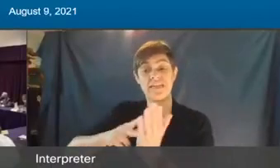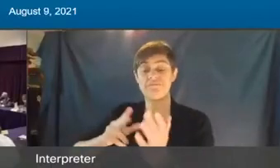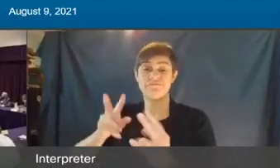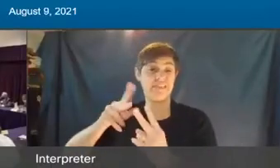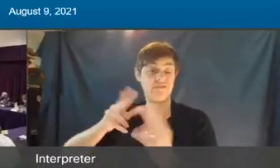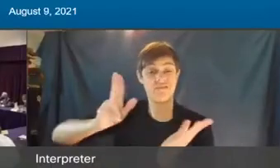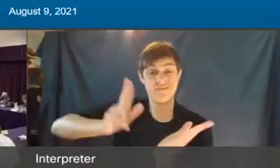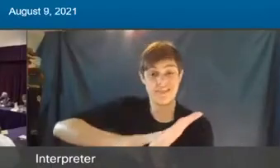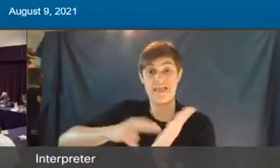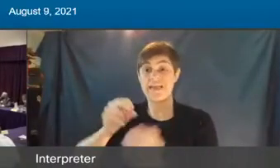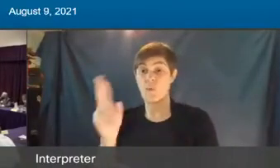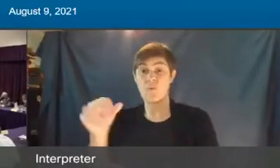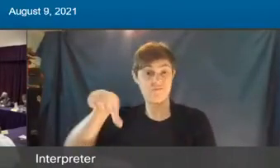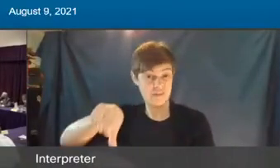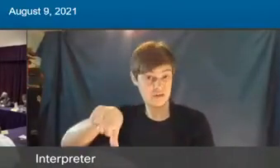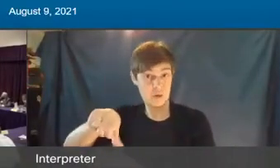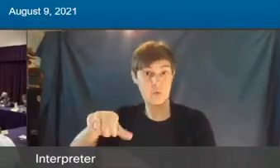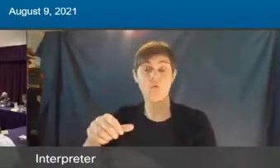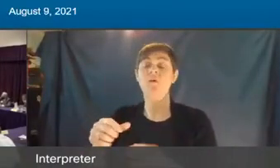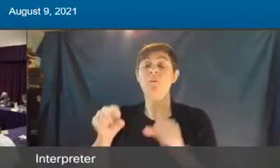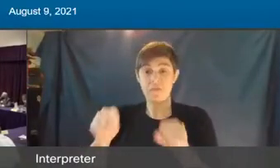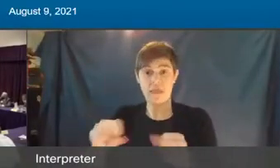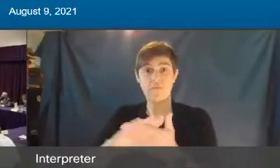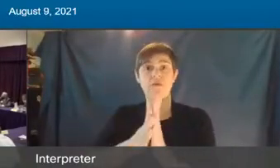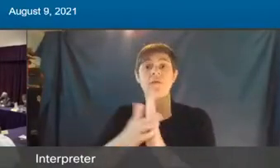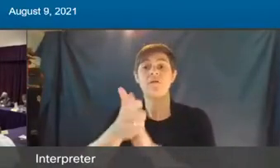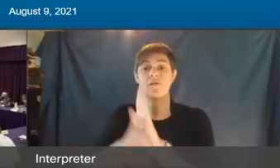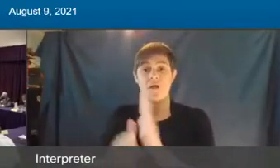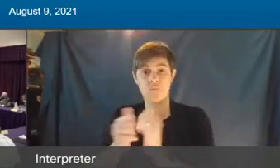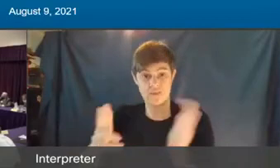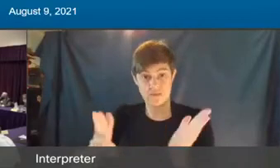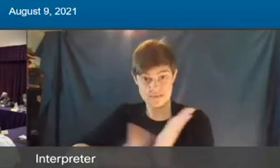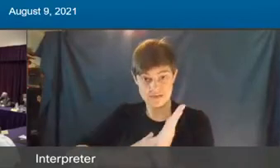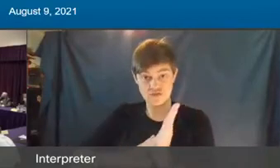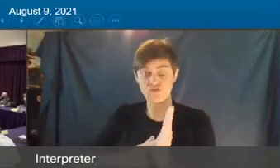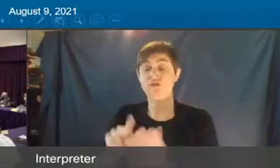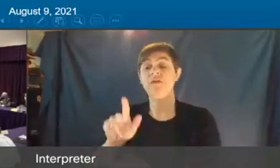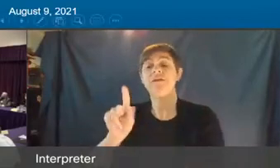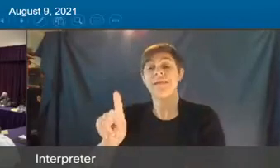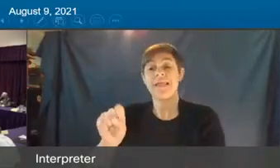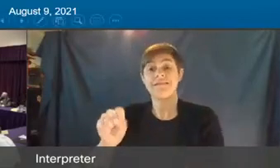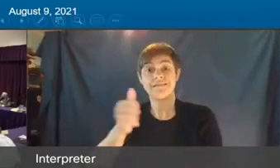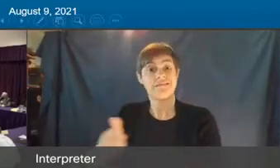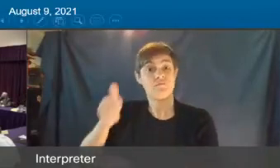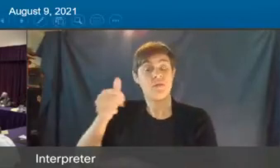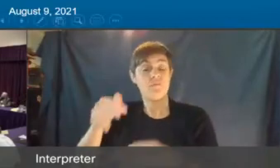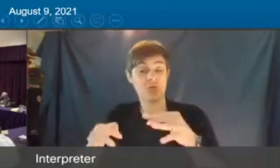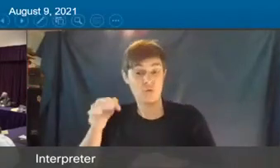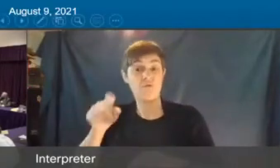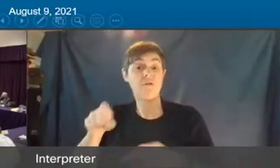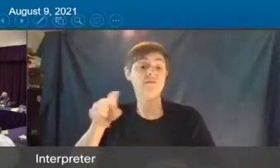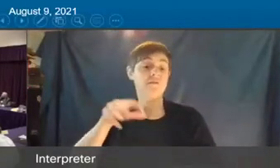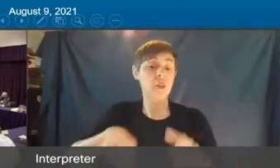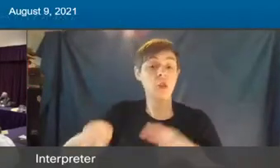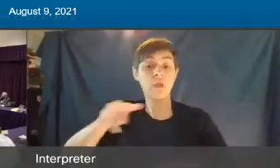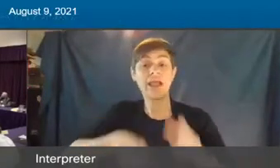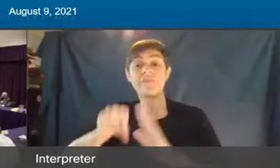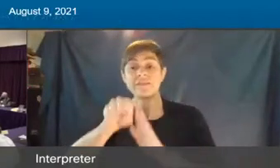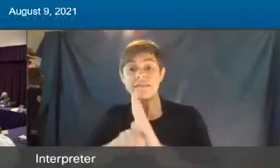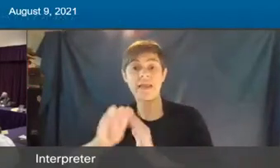or allow it to become law without signature. And then the Kansas Supreme Court must review and approve the maps, the state maps.